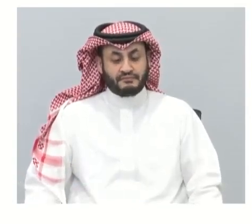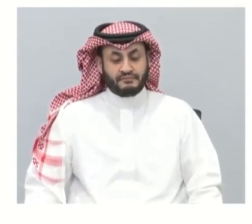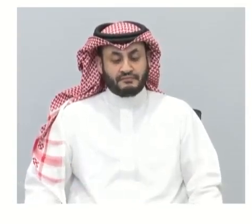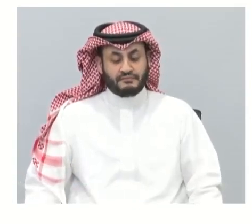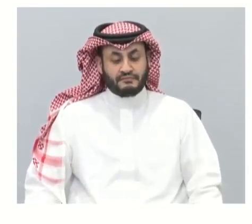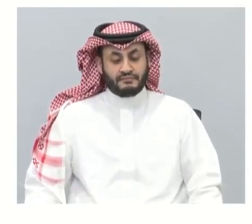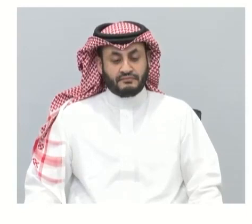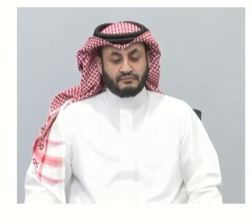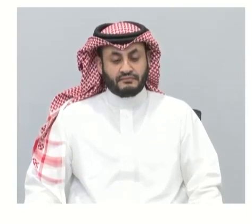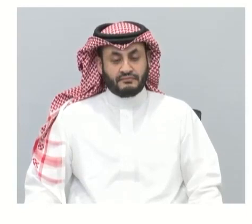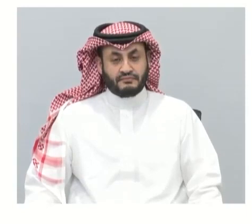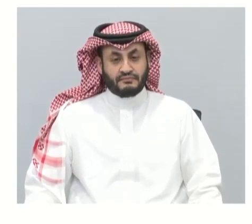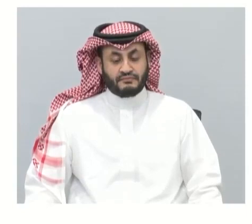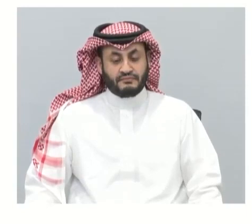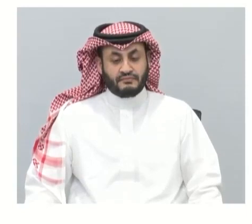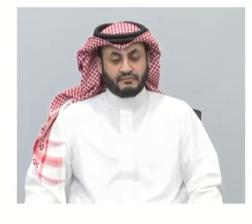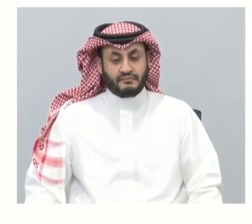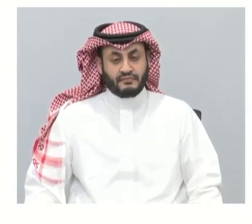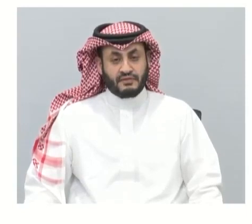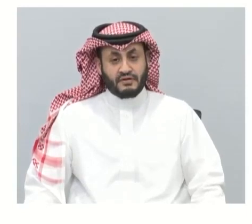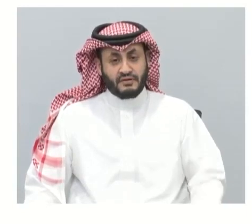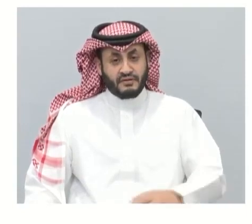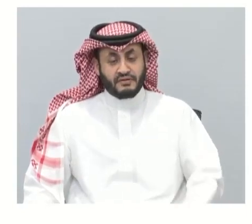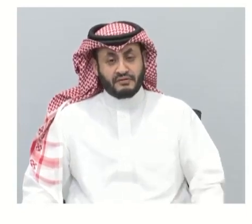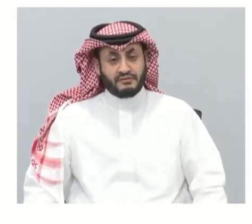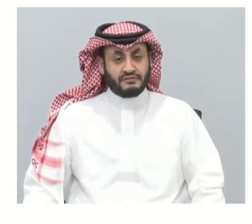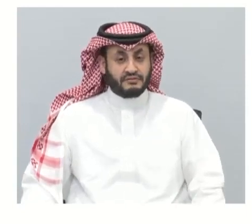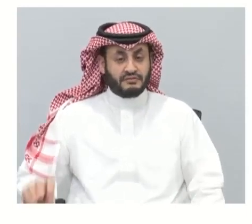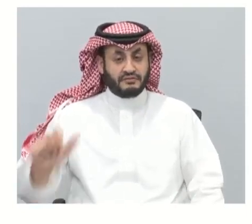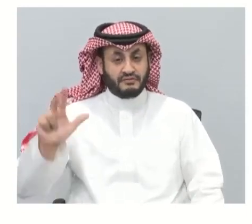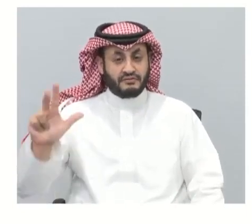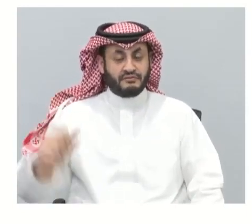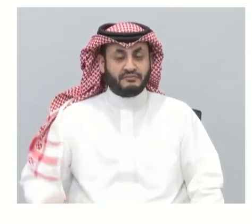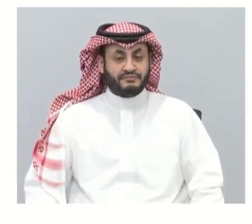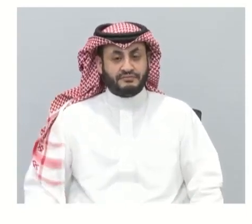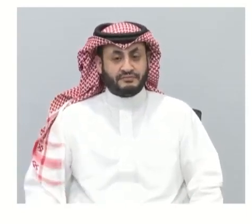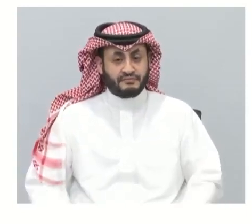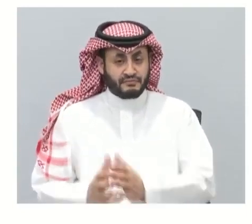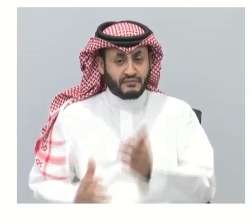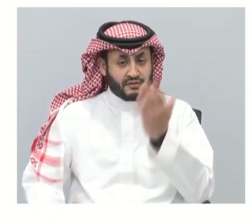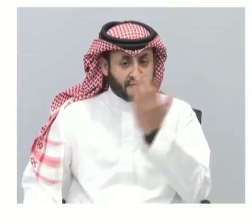into page 63, and I want you to think about the title. We're going to read